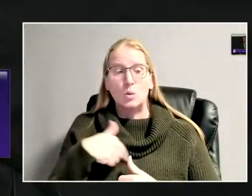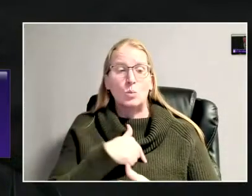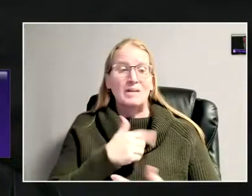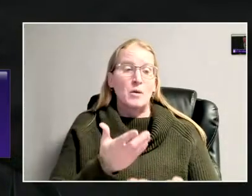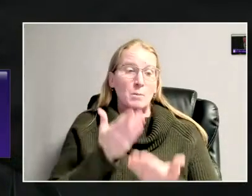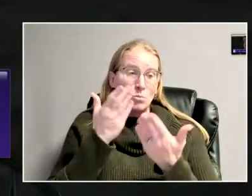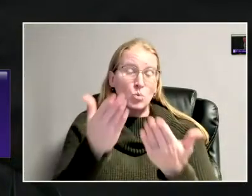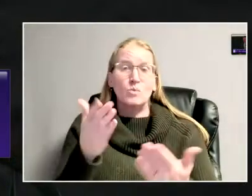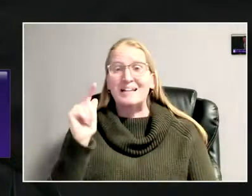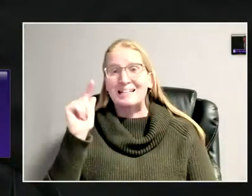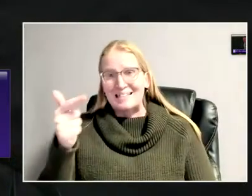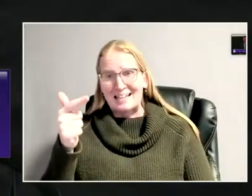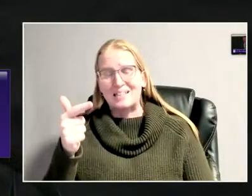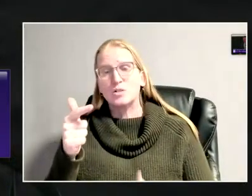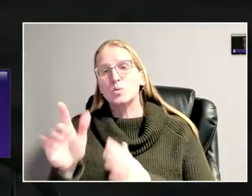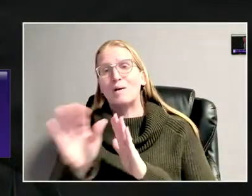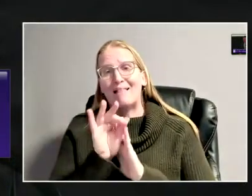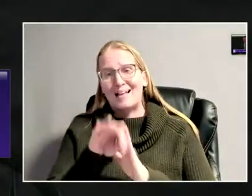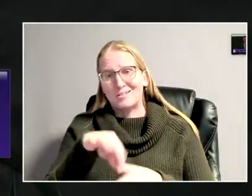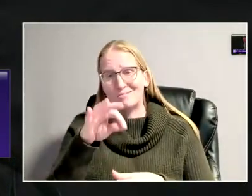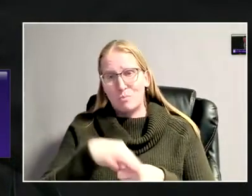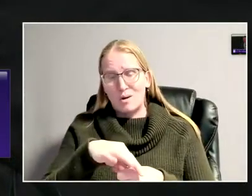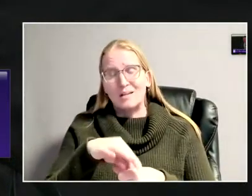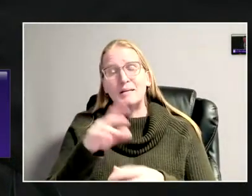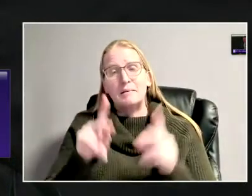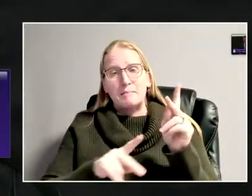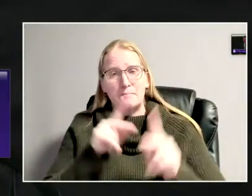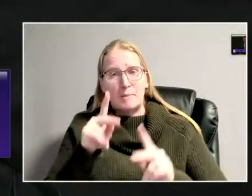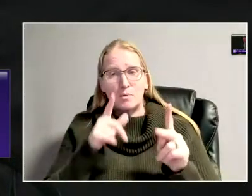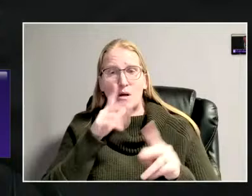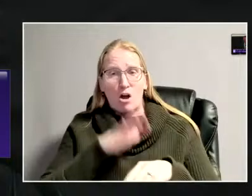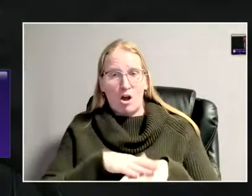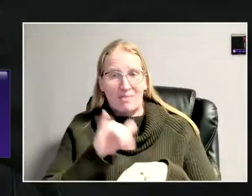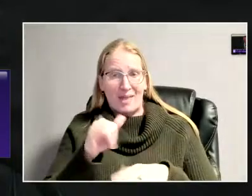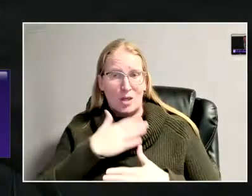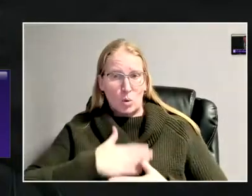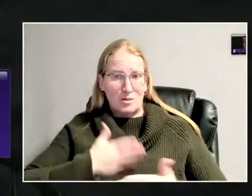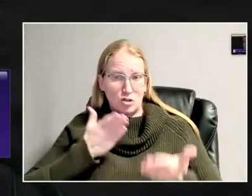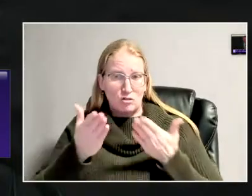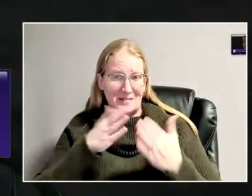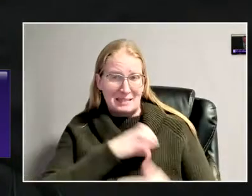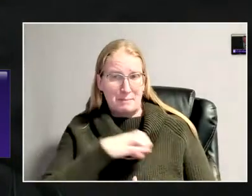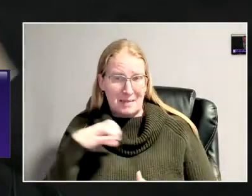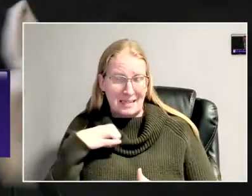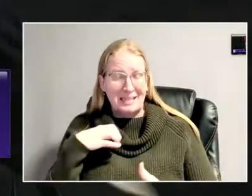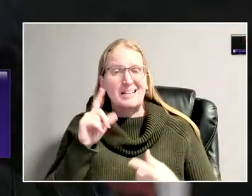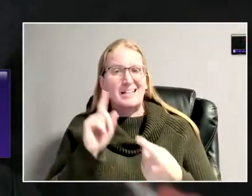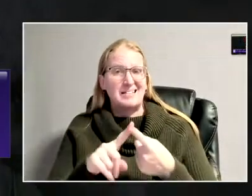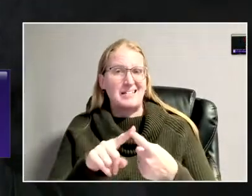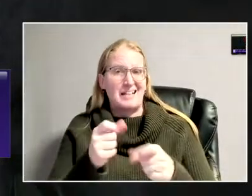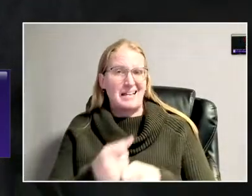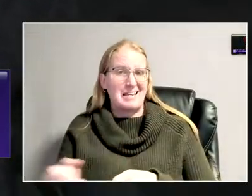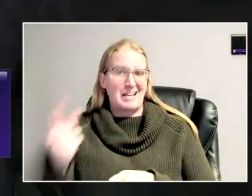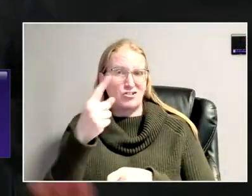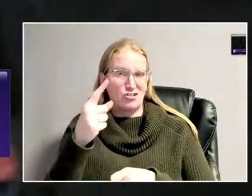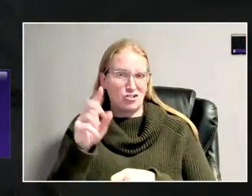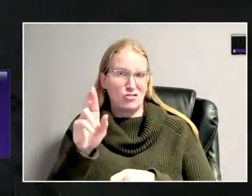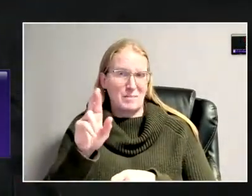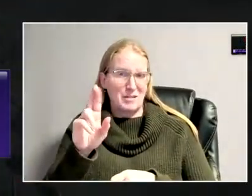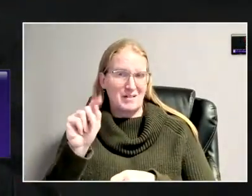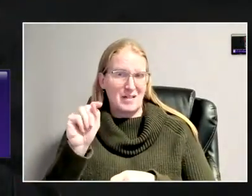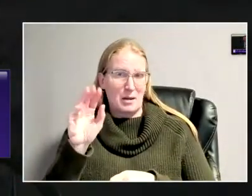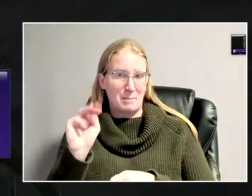appoint representatives to serve on the Human Services Review Committee for term of one year until the 2025 representative town meeting are